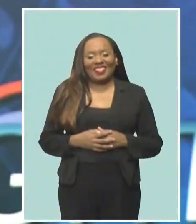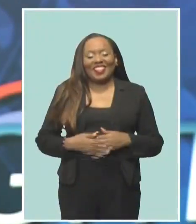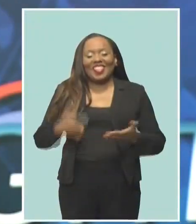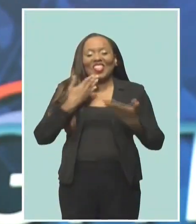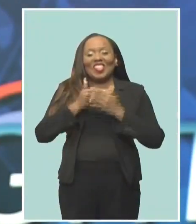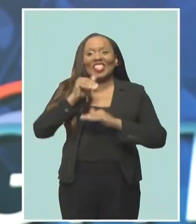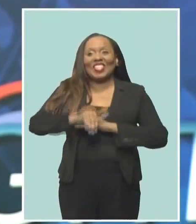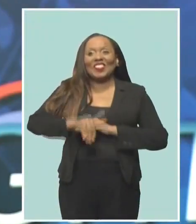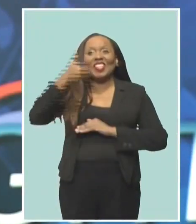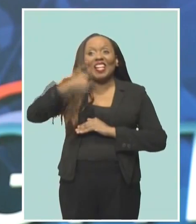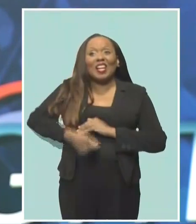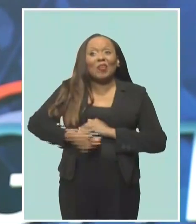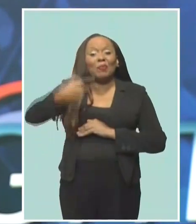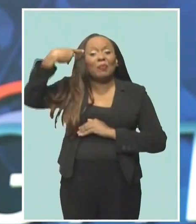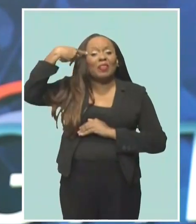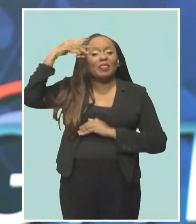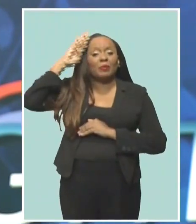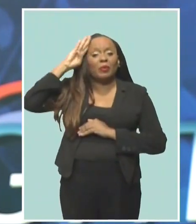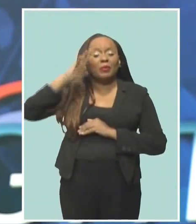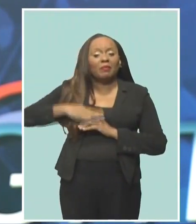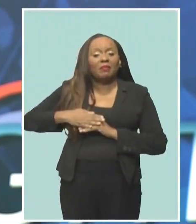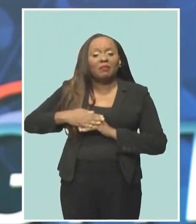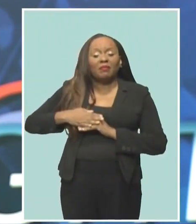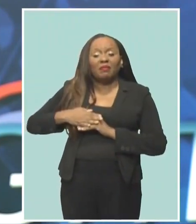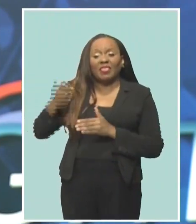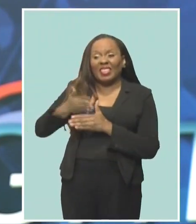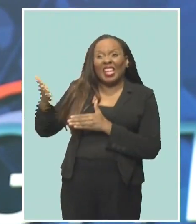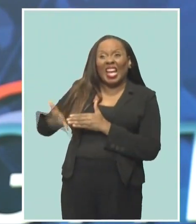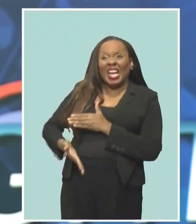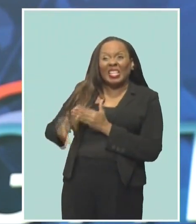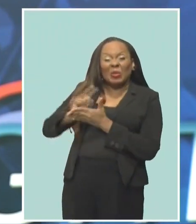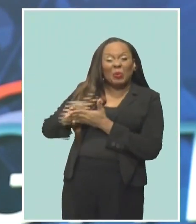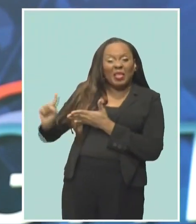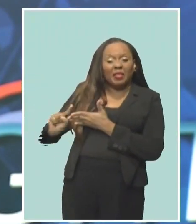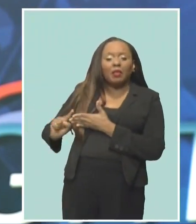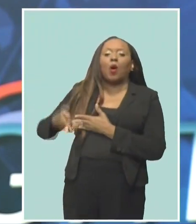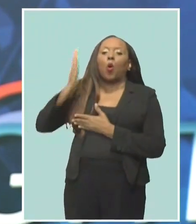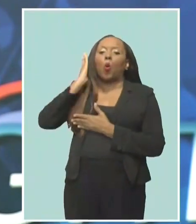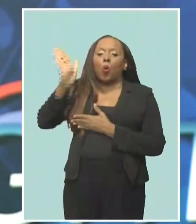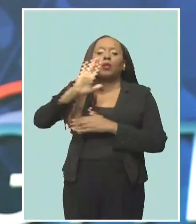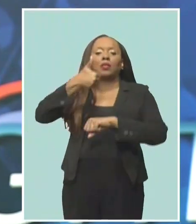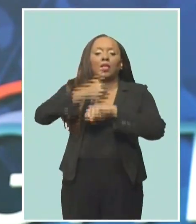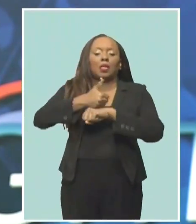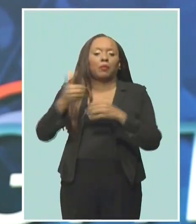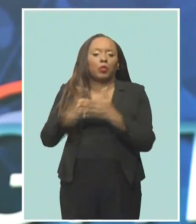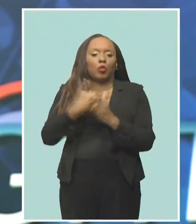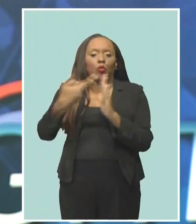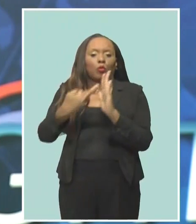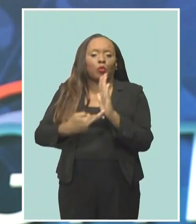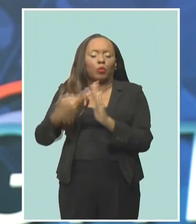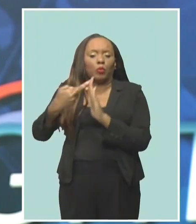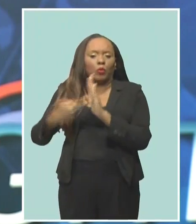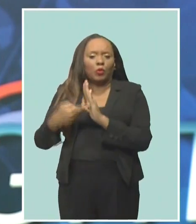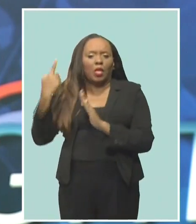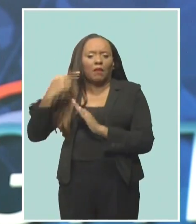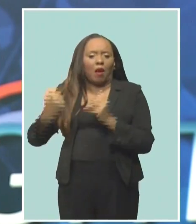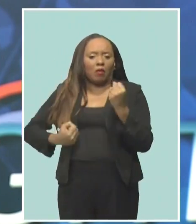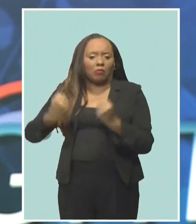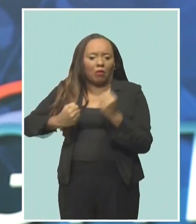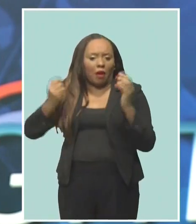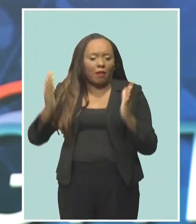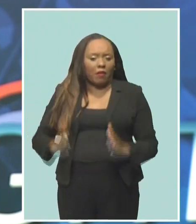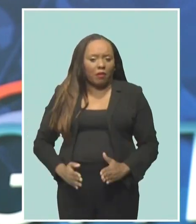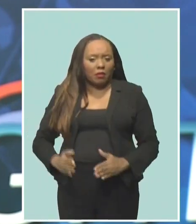Good evening, I'm Pearson Bowen. By the end of this week, new regulations will be on the table to govern the public transportation